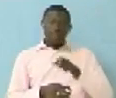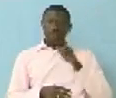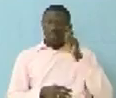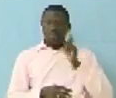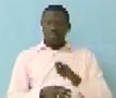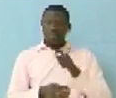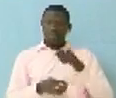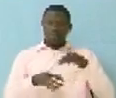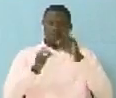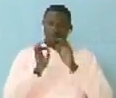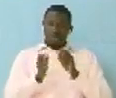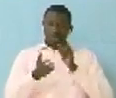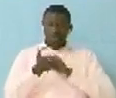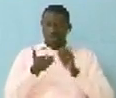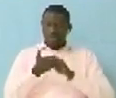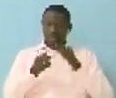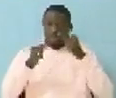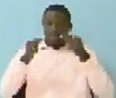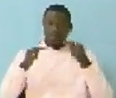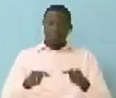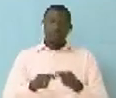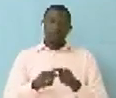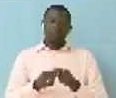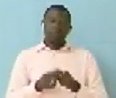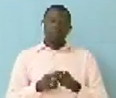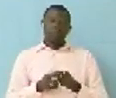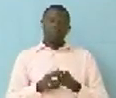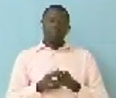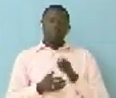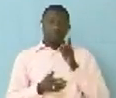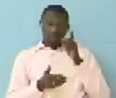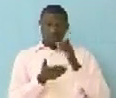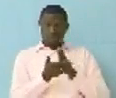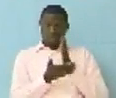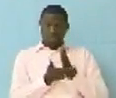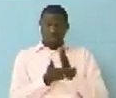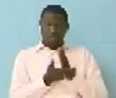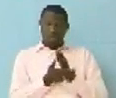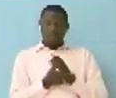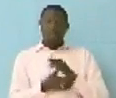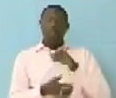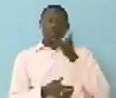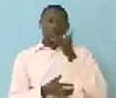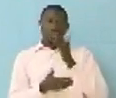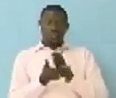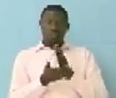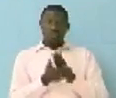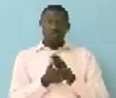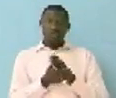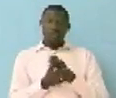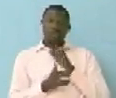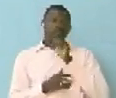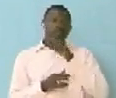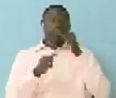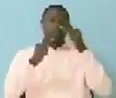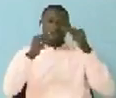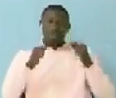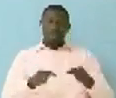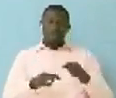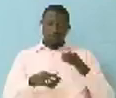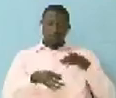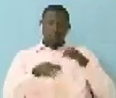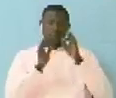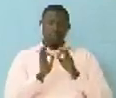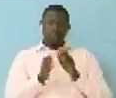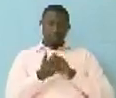that was true. That was true. His statement was taken, and it could not be taken in the hall. And the